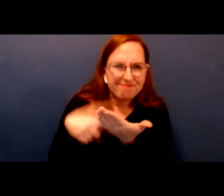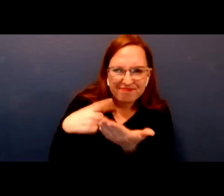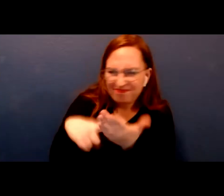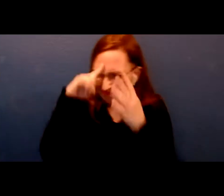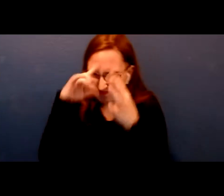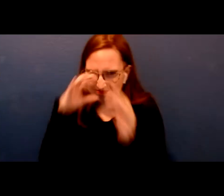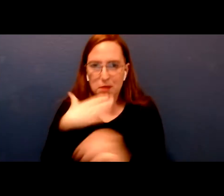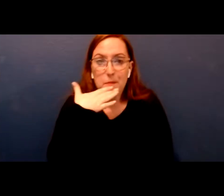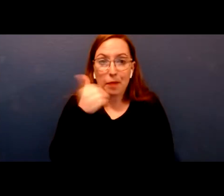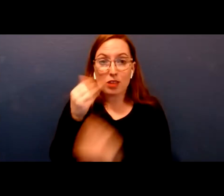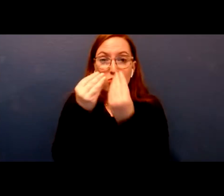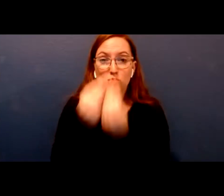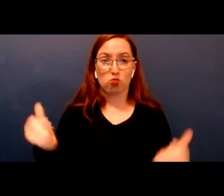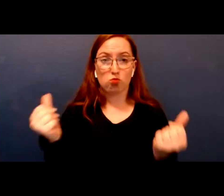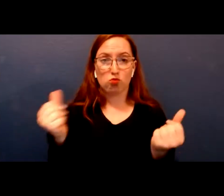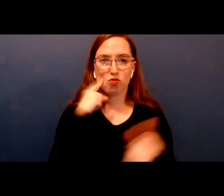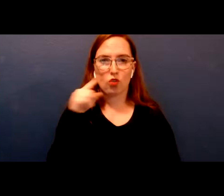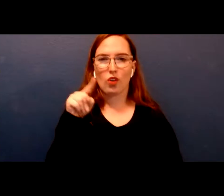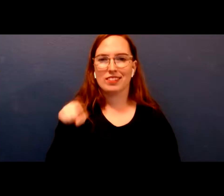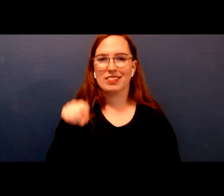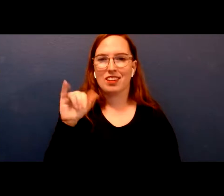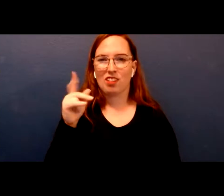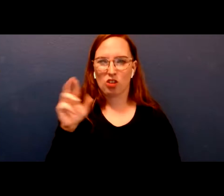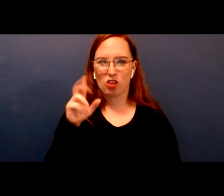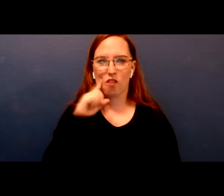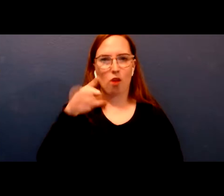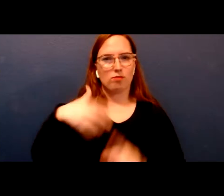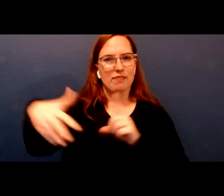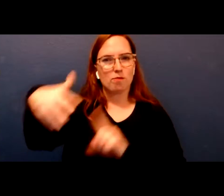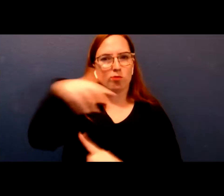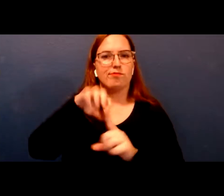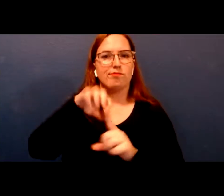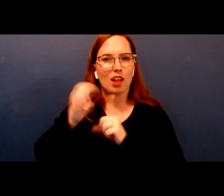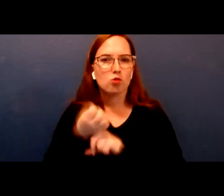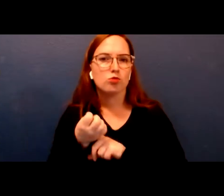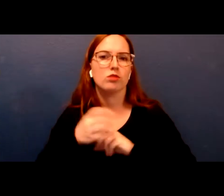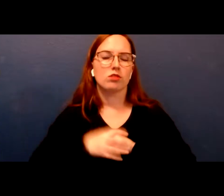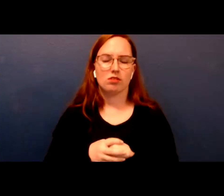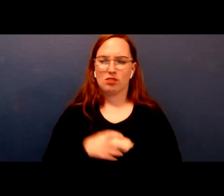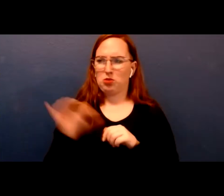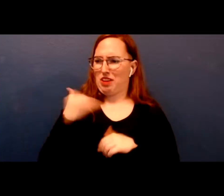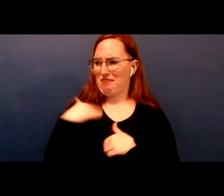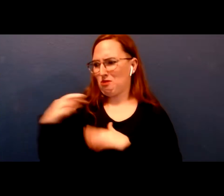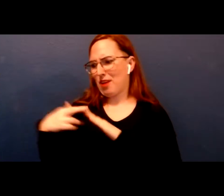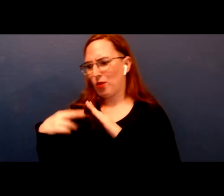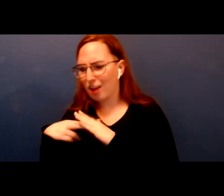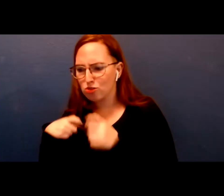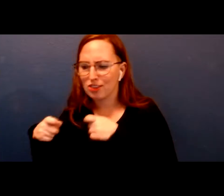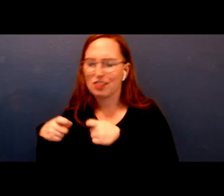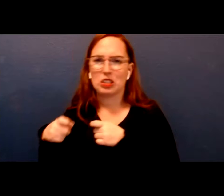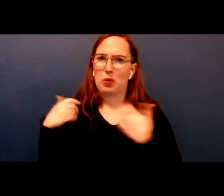solution for Zilker ecologically. And there's regulations. So we have a lot of work to do with